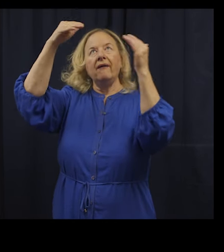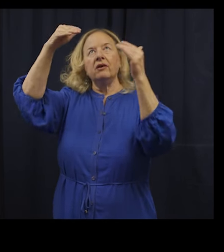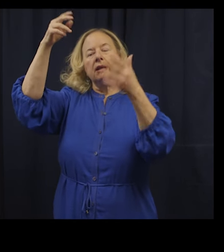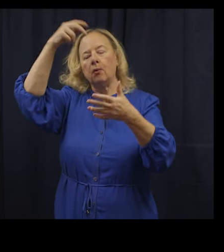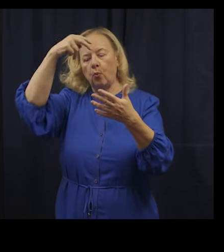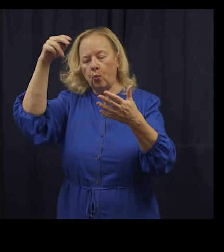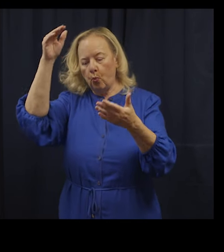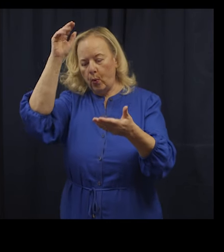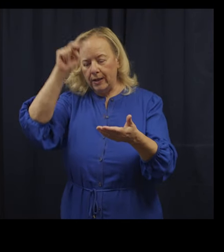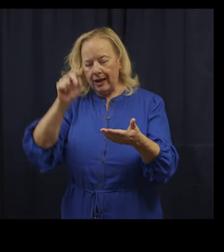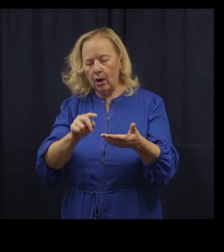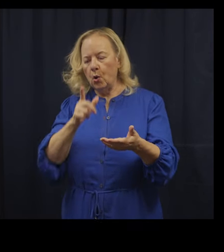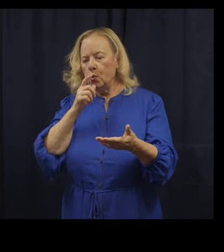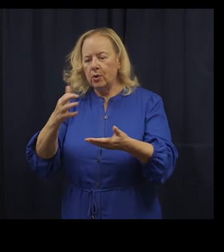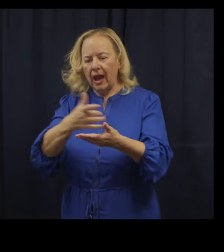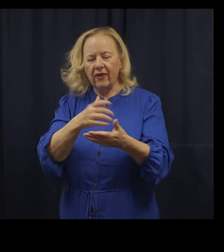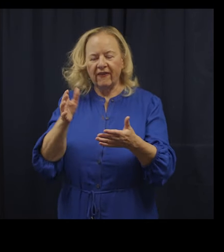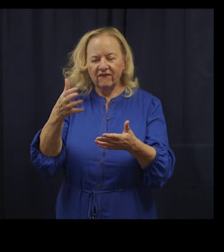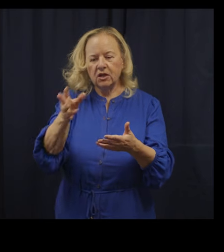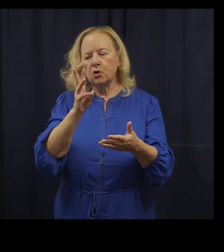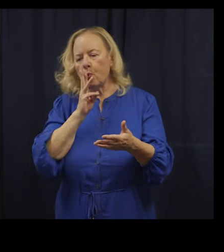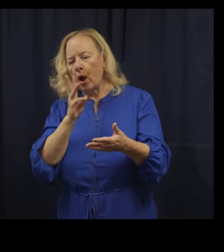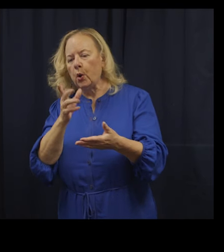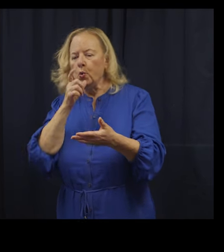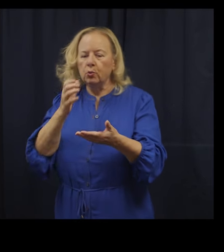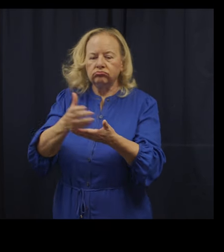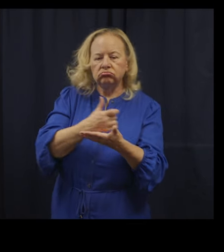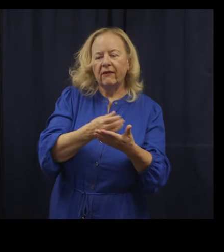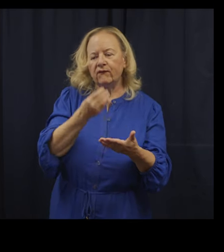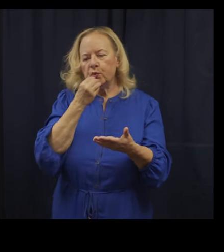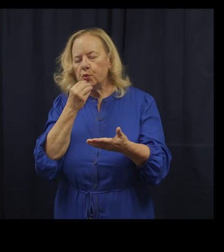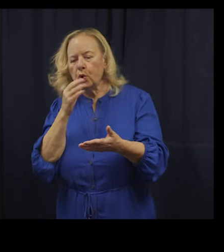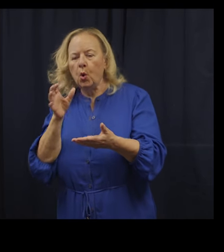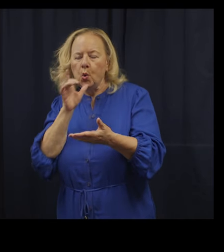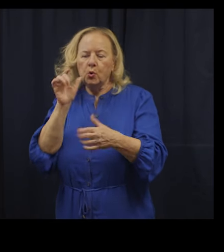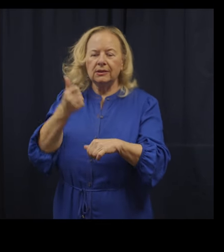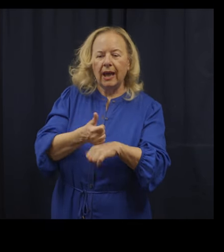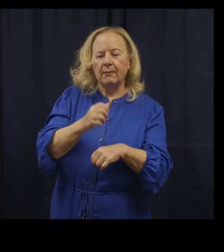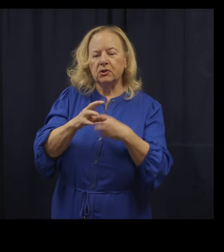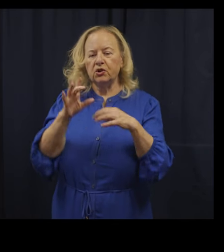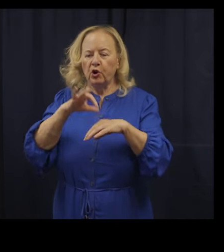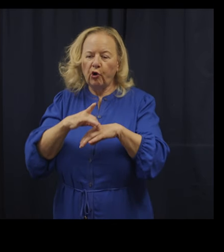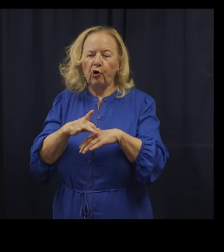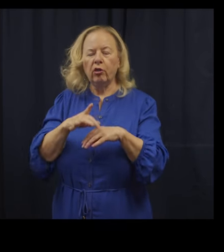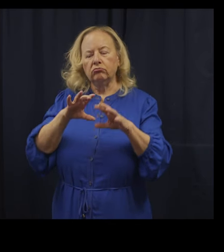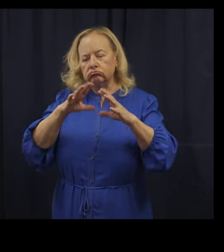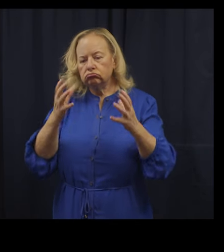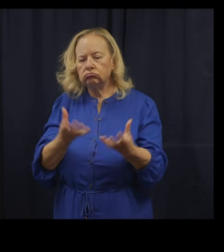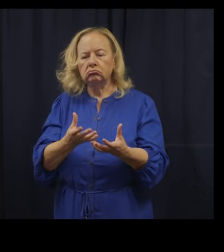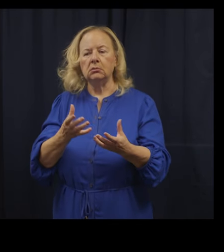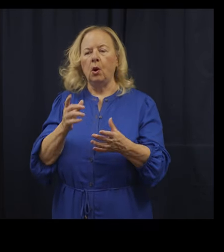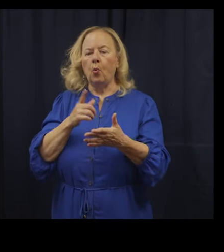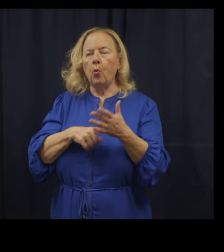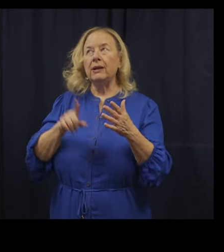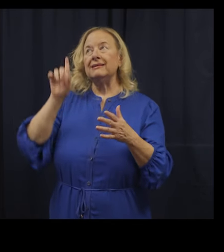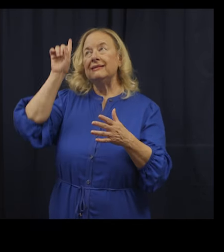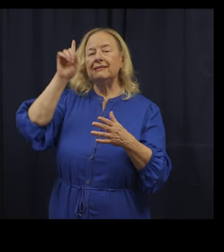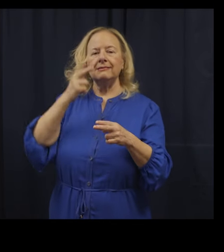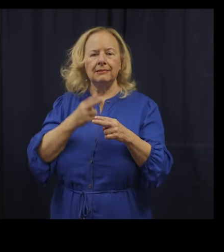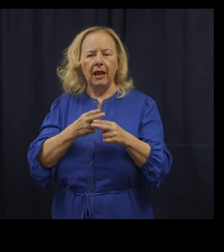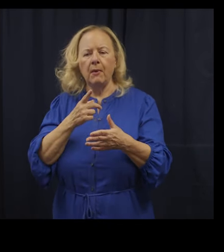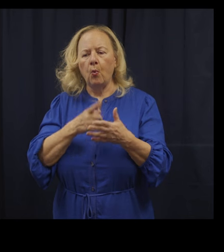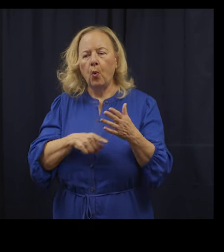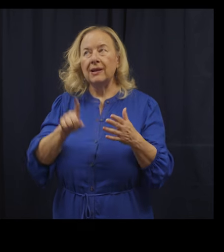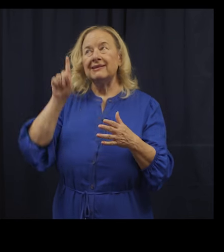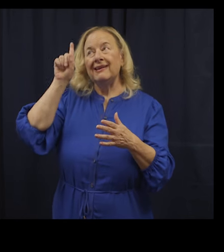the wind in his fist? Who bound the waters in a garment? Who established all the ends of the earth? what is his name and what